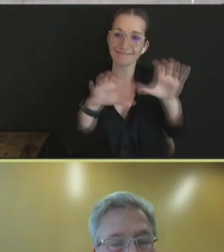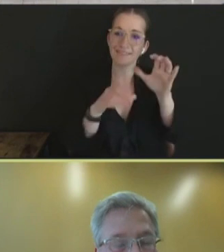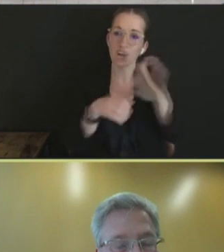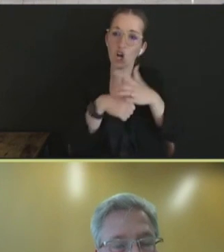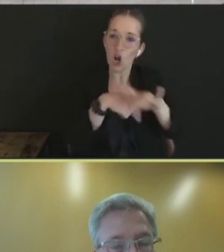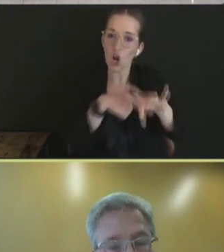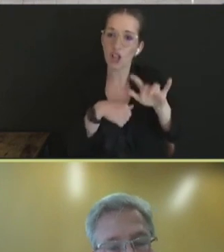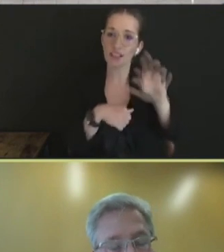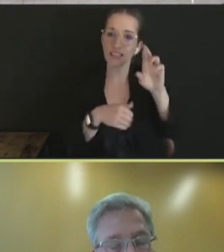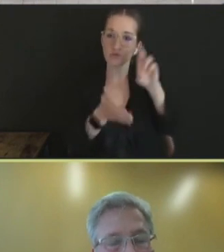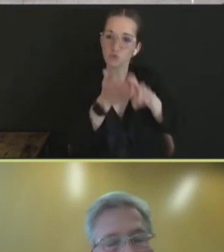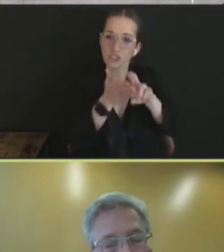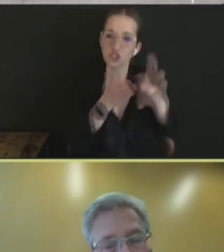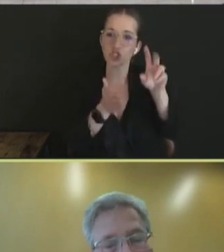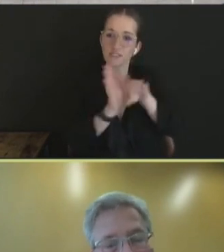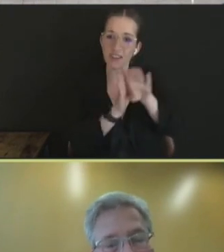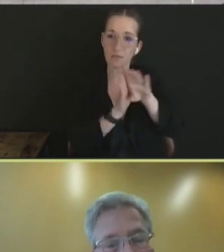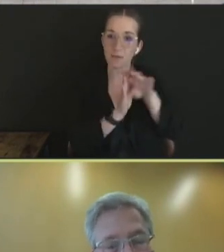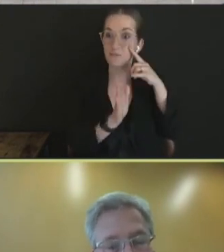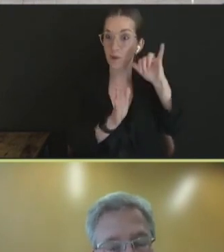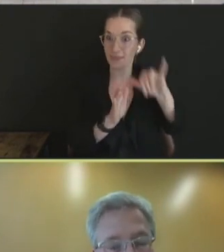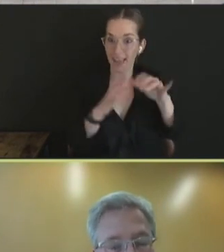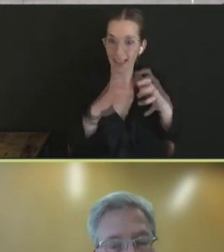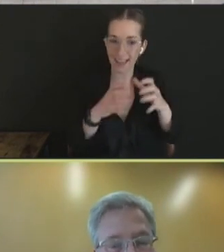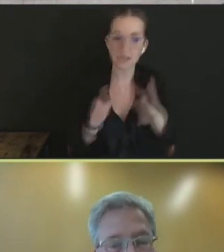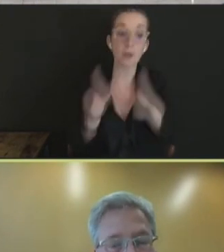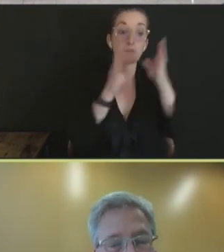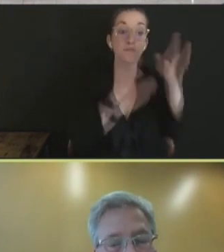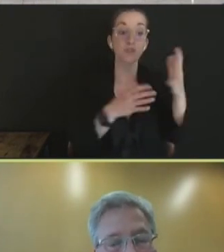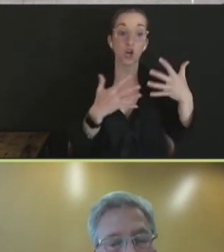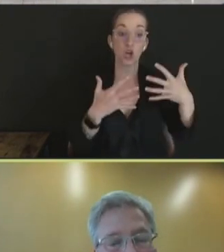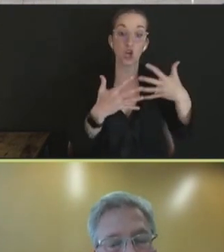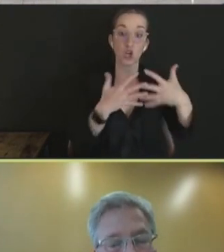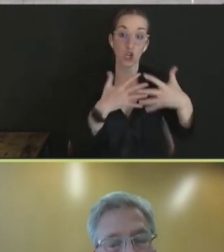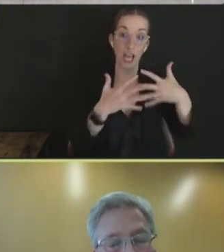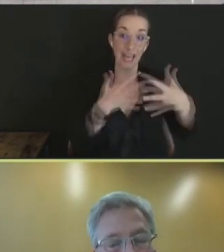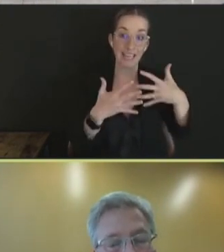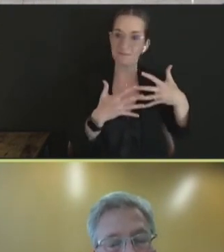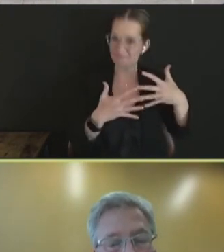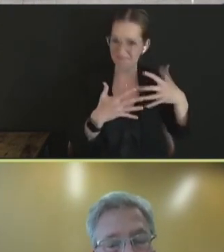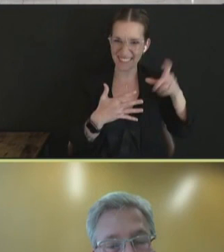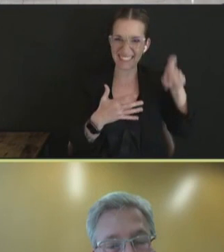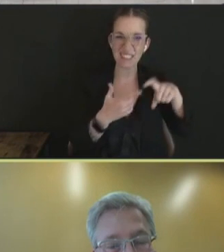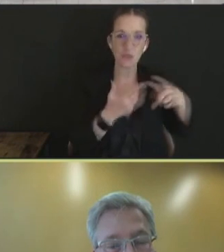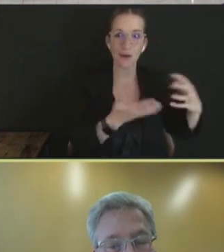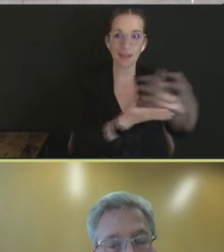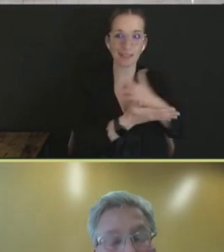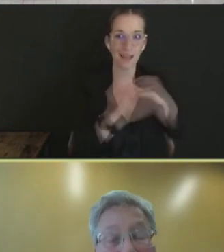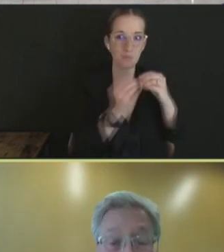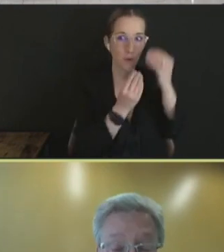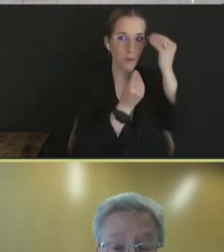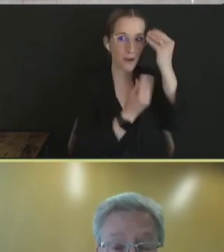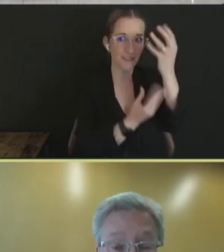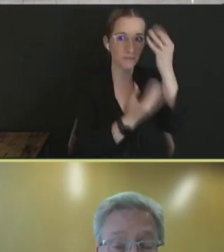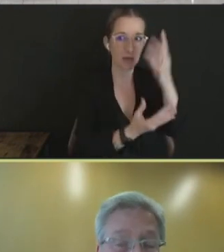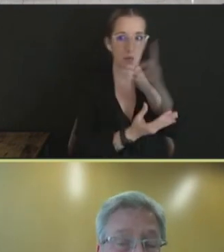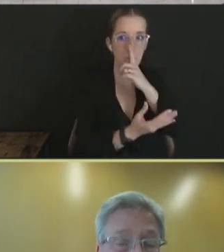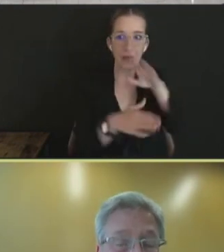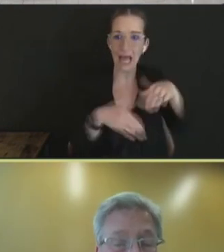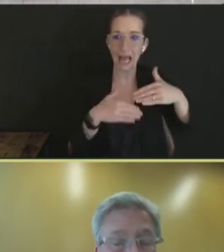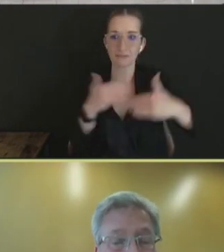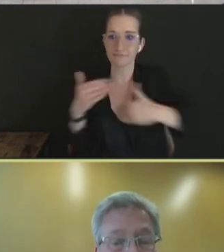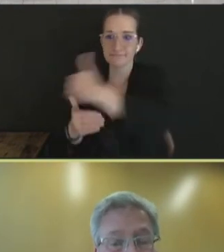this emerged the last category, which is gray, and that there's a need for collecting further data and as well